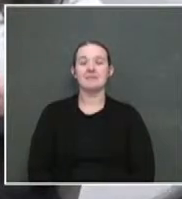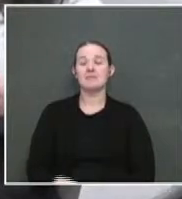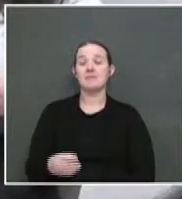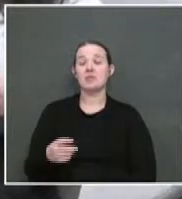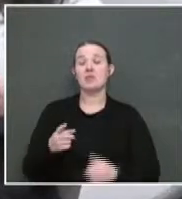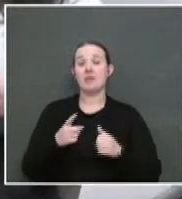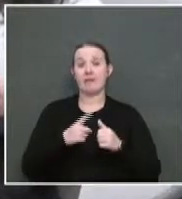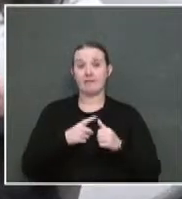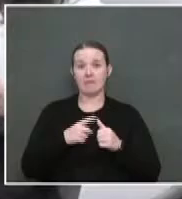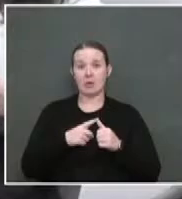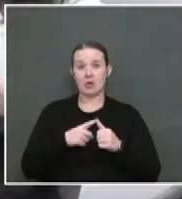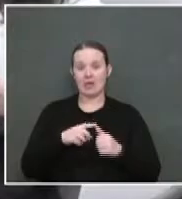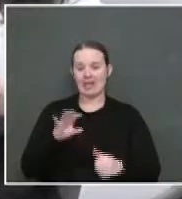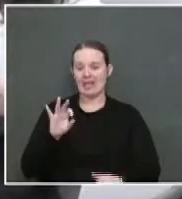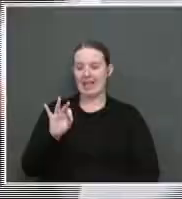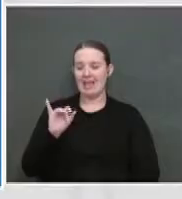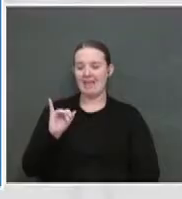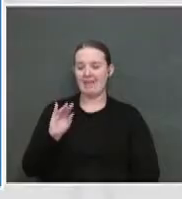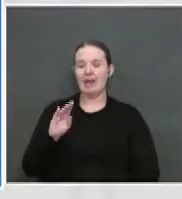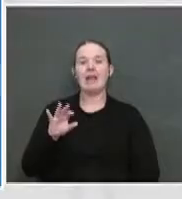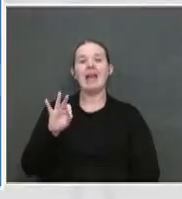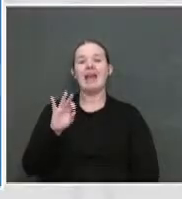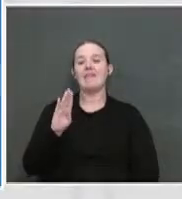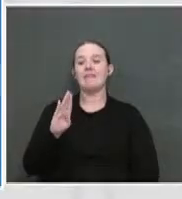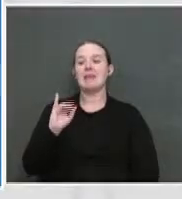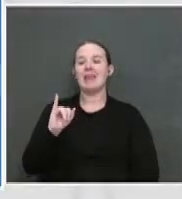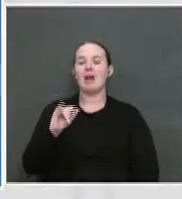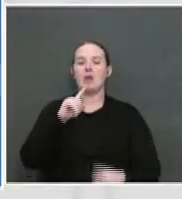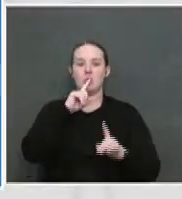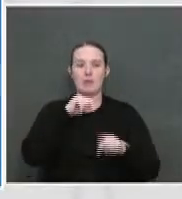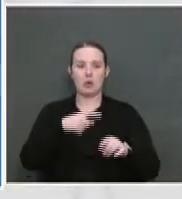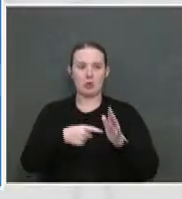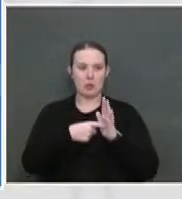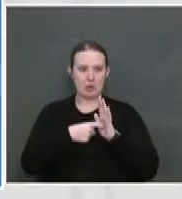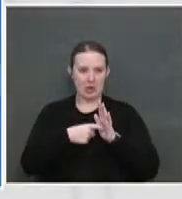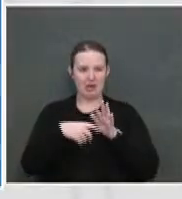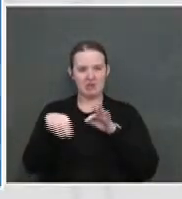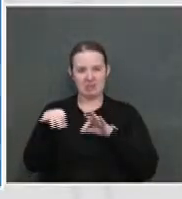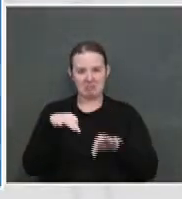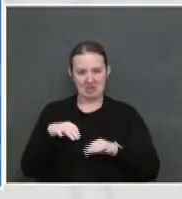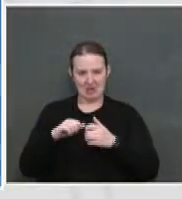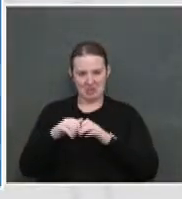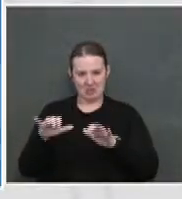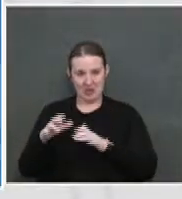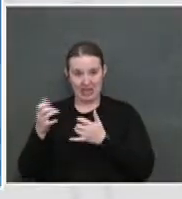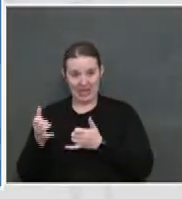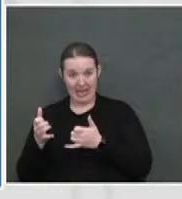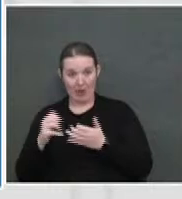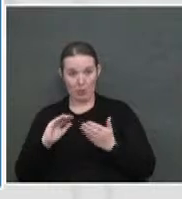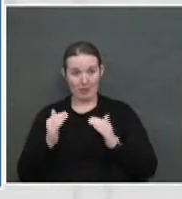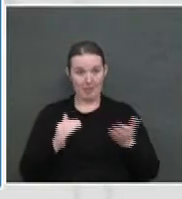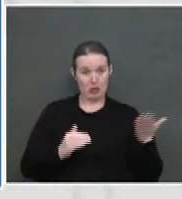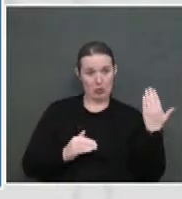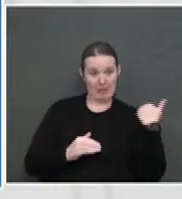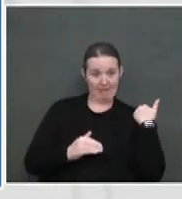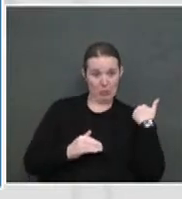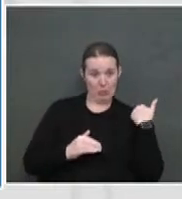So first, we're going to look at FBI reporting requirements, and I'll explain a little bit how we do that now versus how we did it